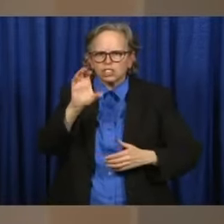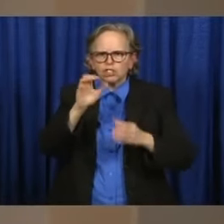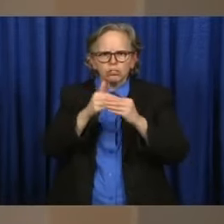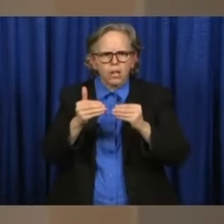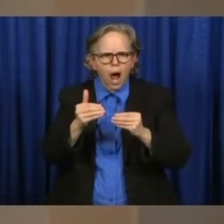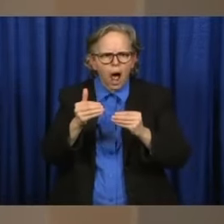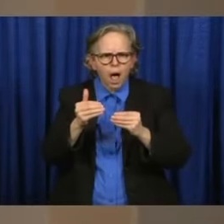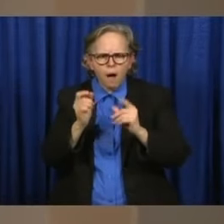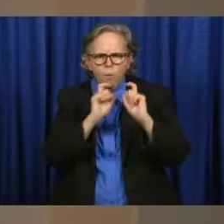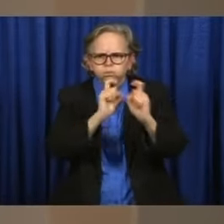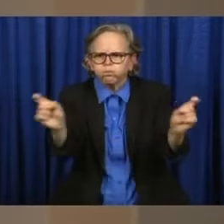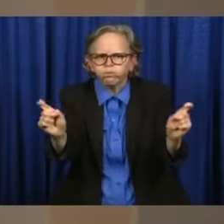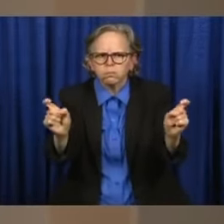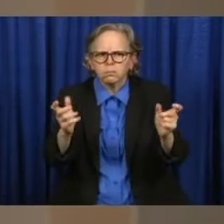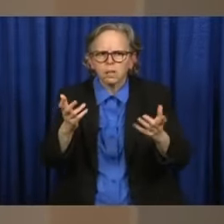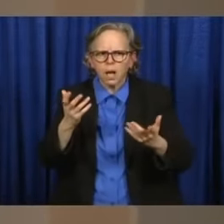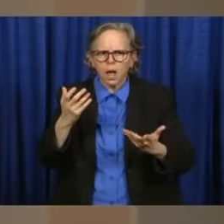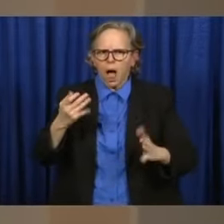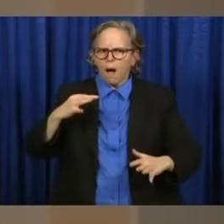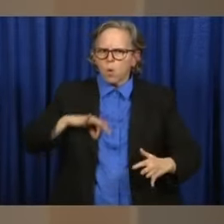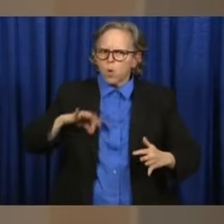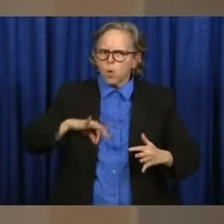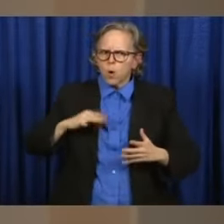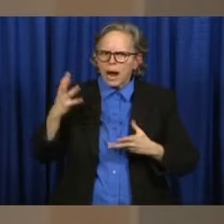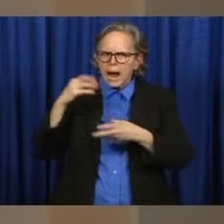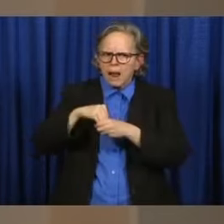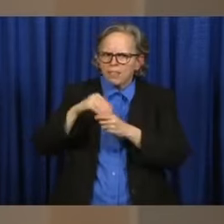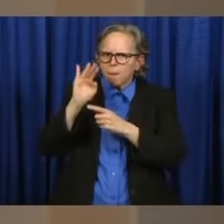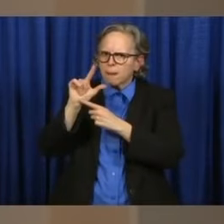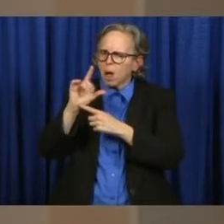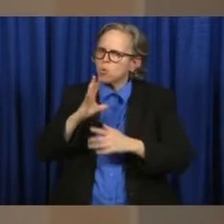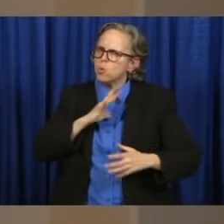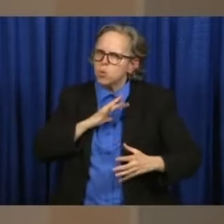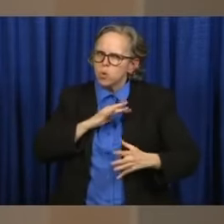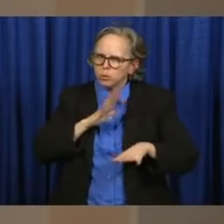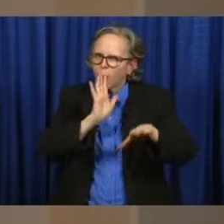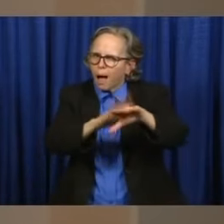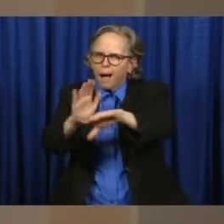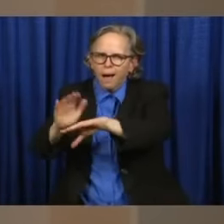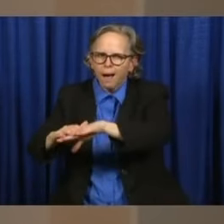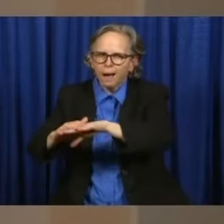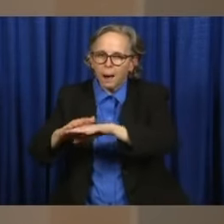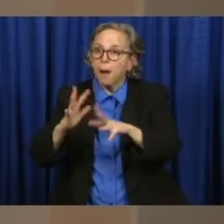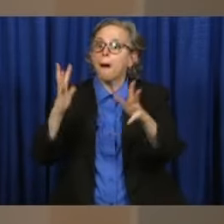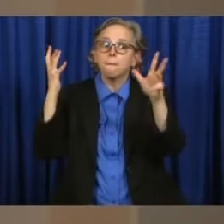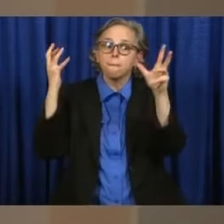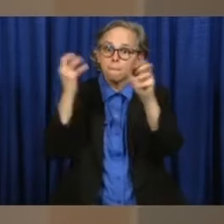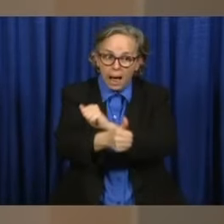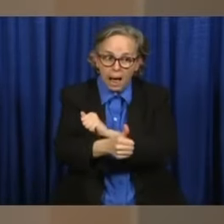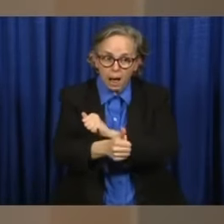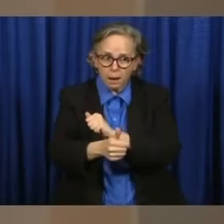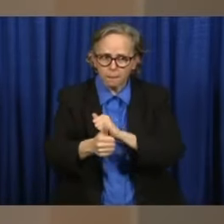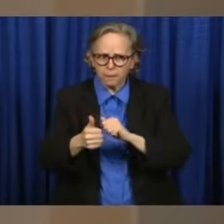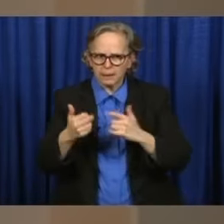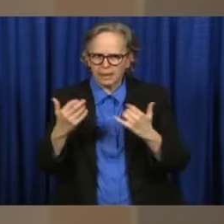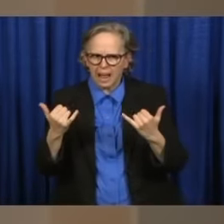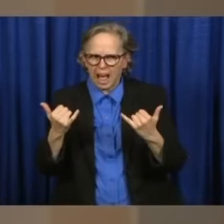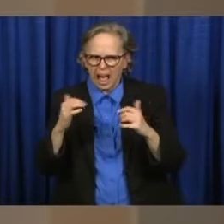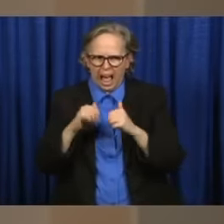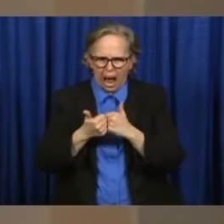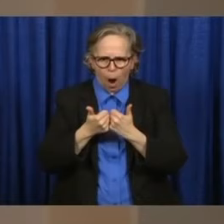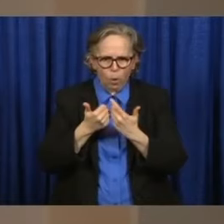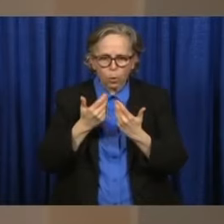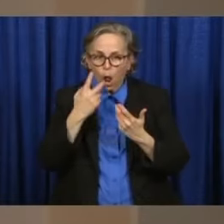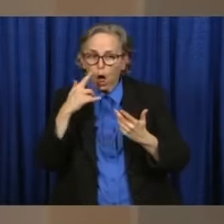there, but it's a bill that's passed with, in many cases, not a mechanism to deliver those. So we know that there's going to